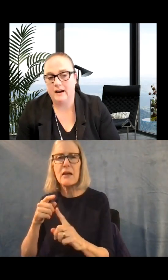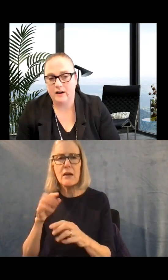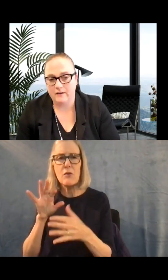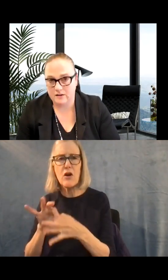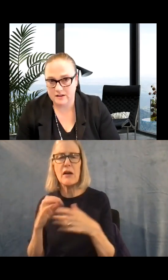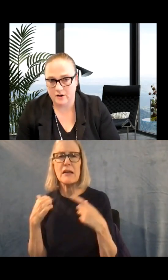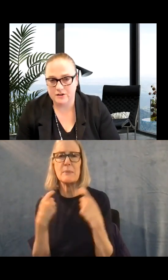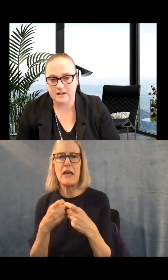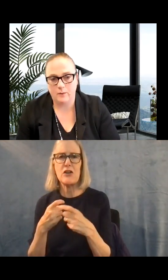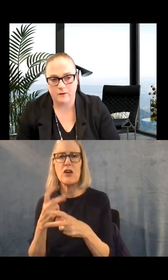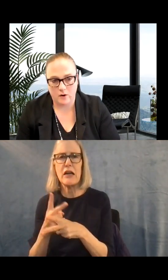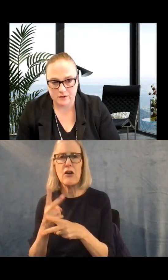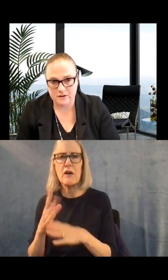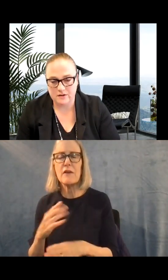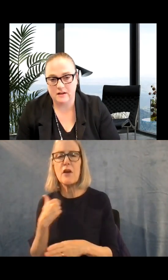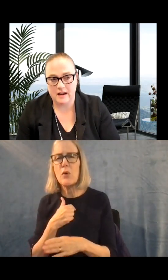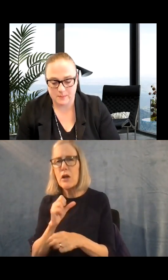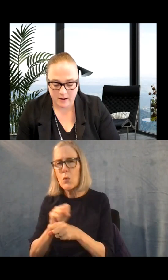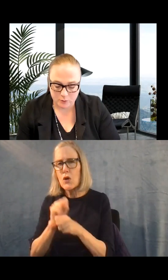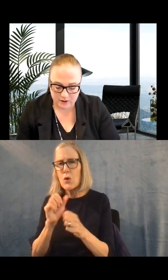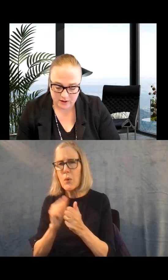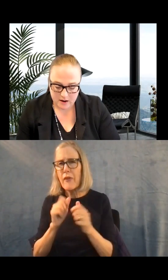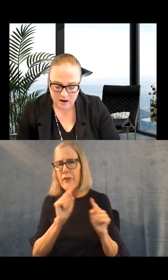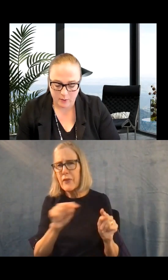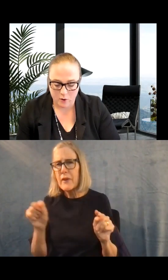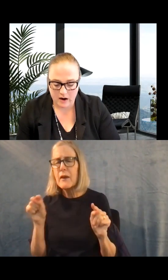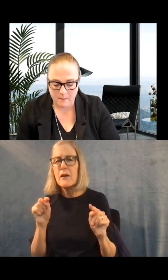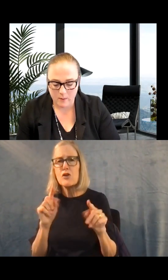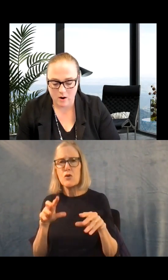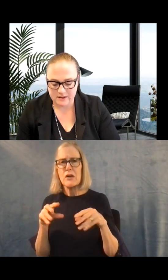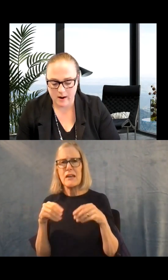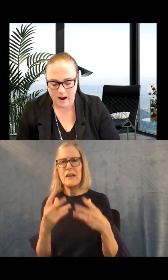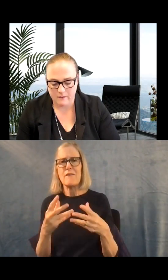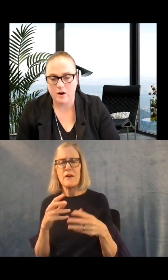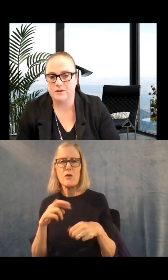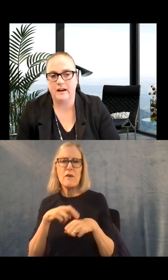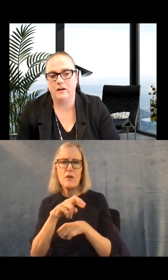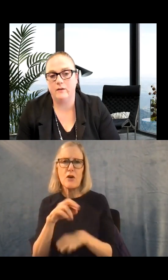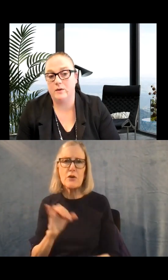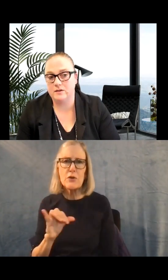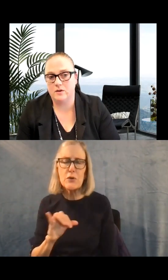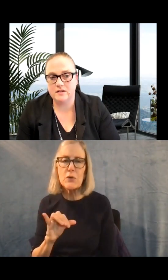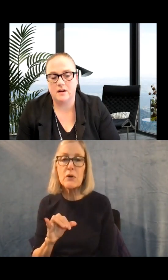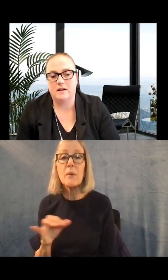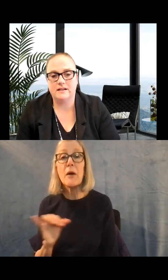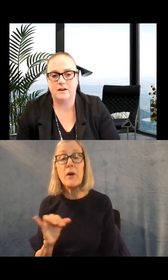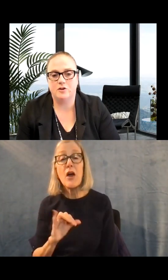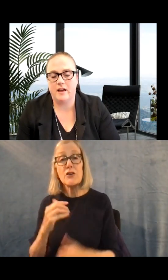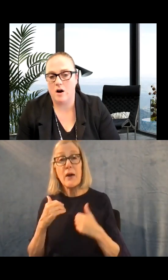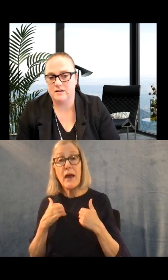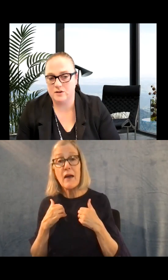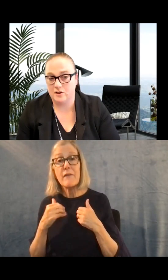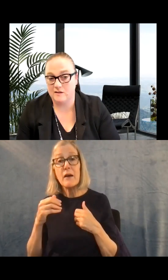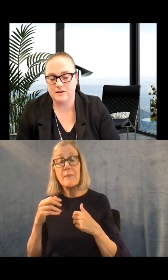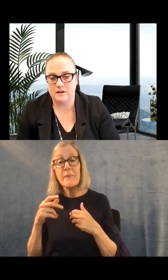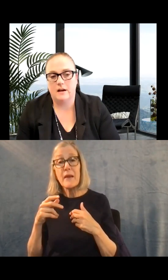with our caregiver centers to get referrals to the case management program, but we also have the Coast Caregiver Resource Center